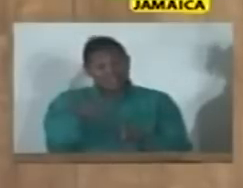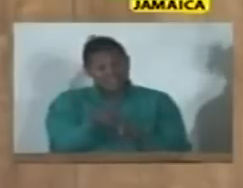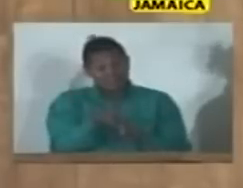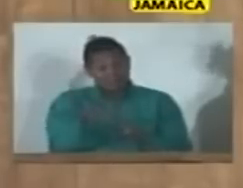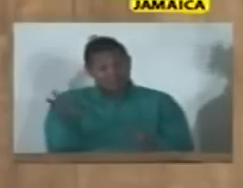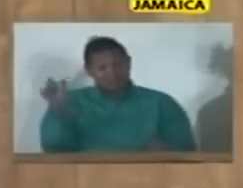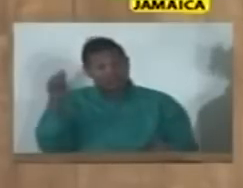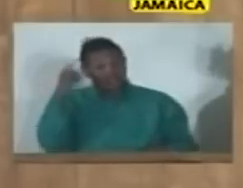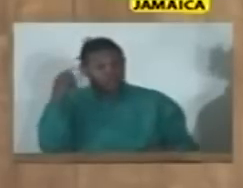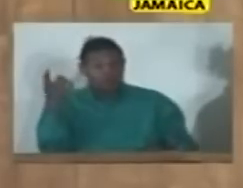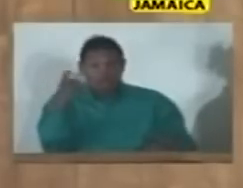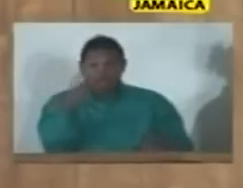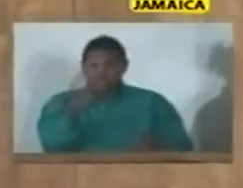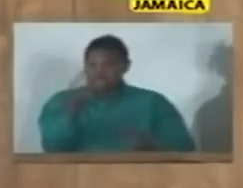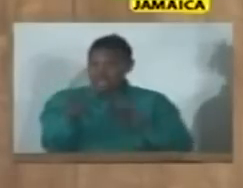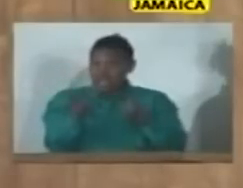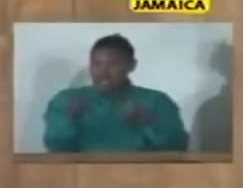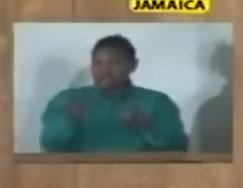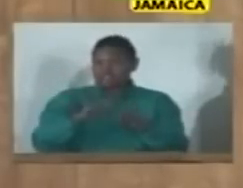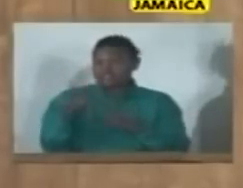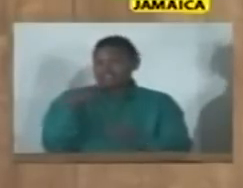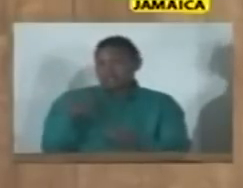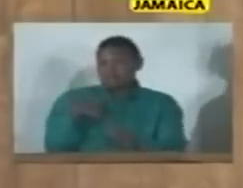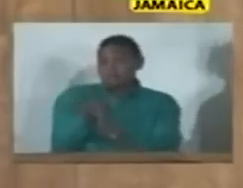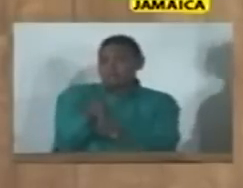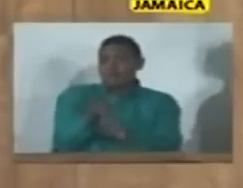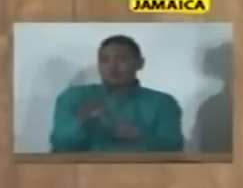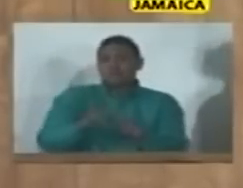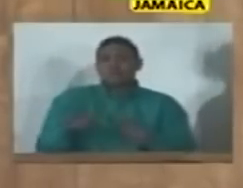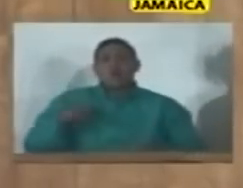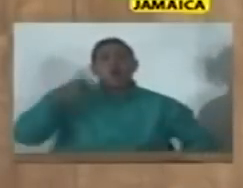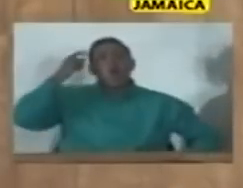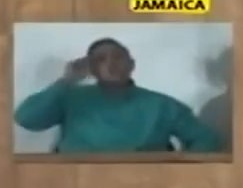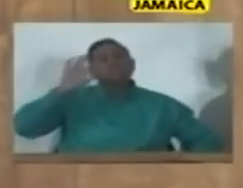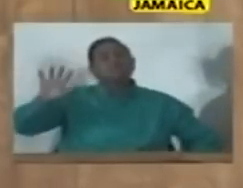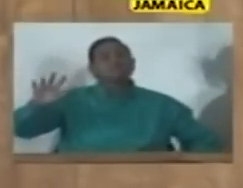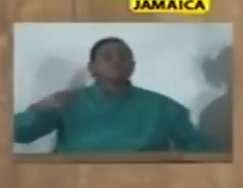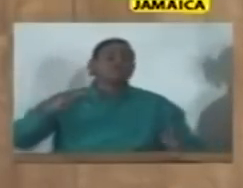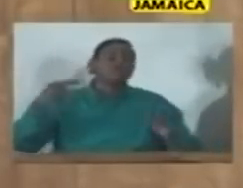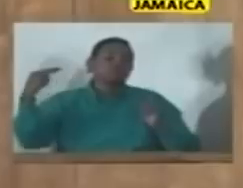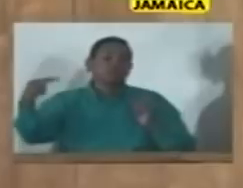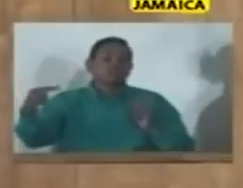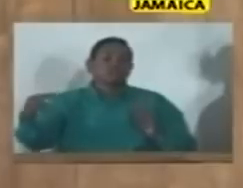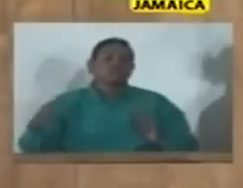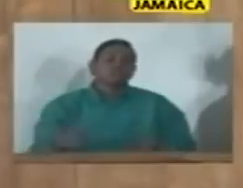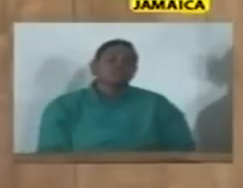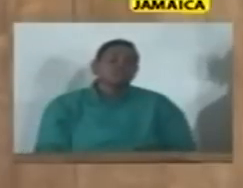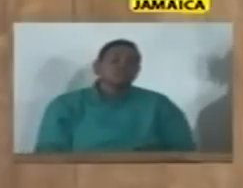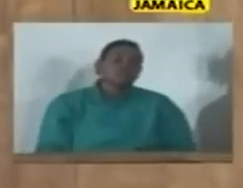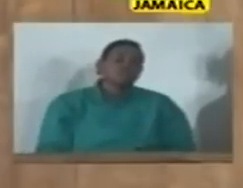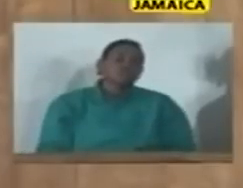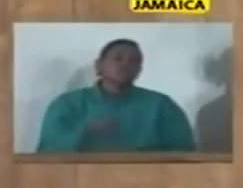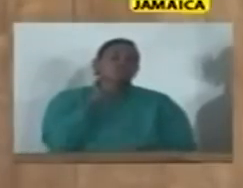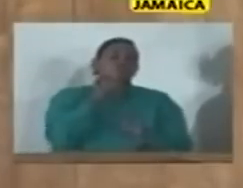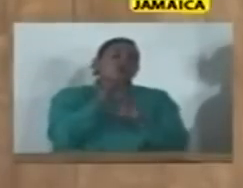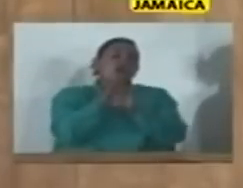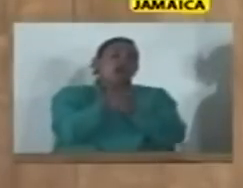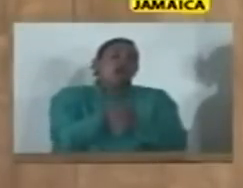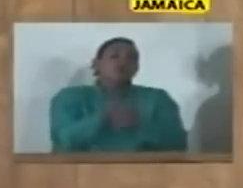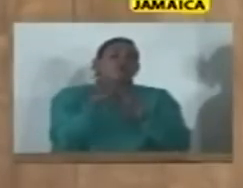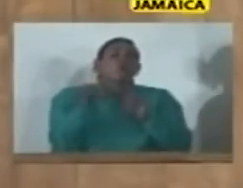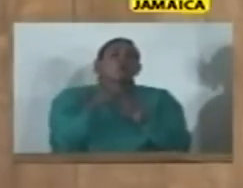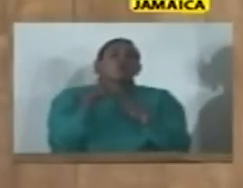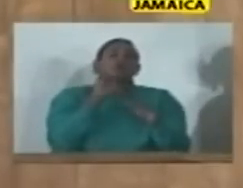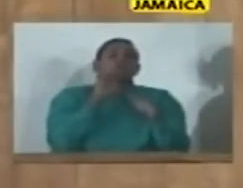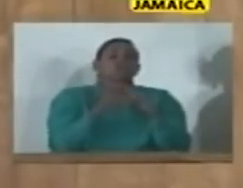Because that's all I've been asking. But then again, I understand where she's coming from. The hypocrisy when it comes to the